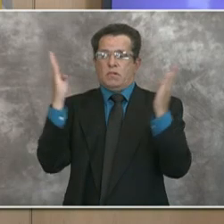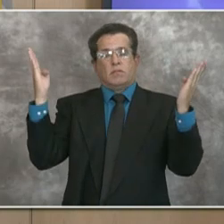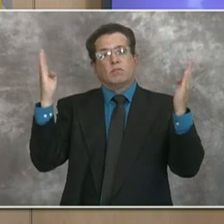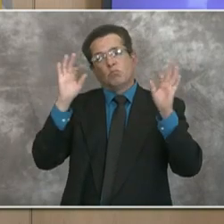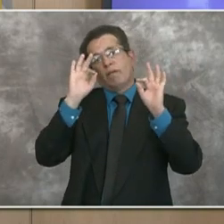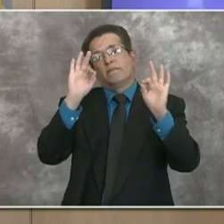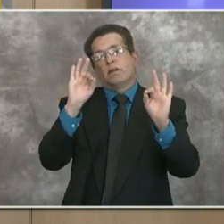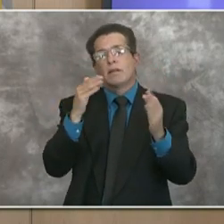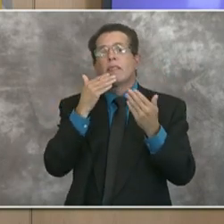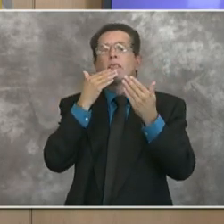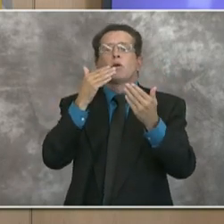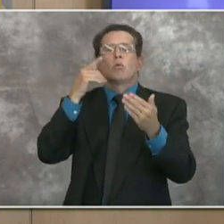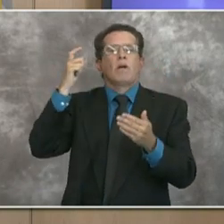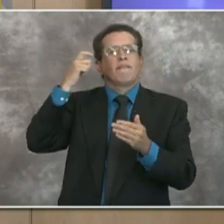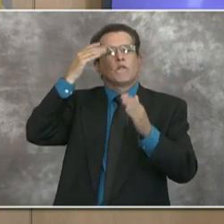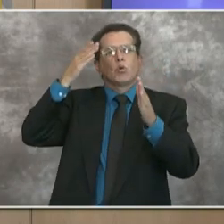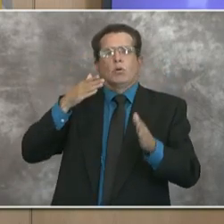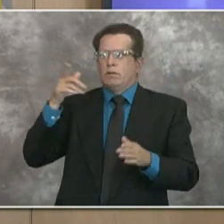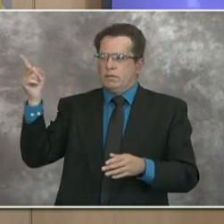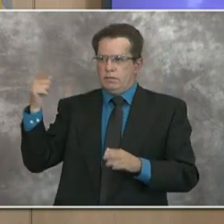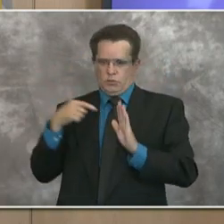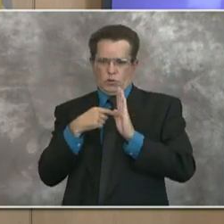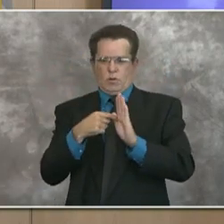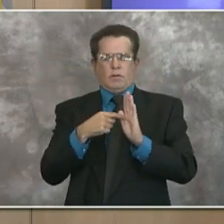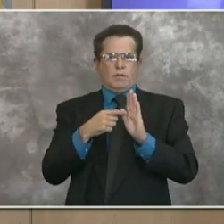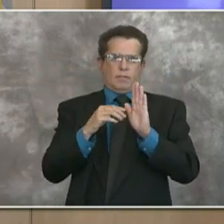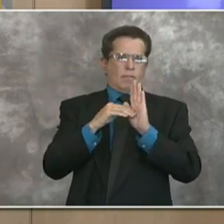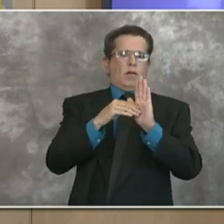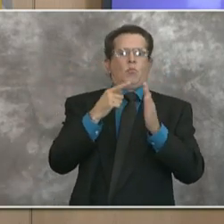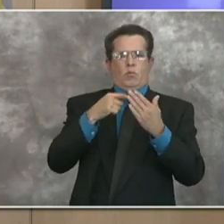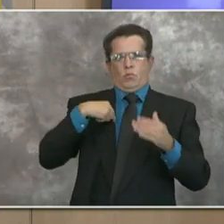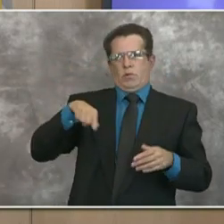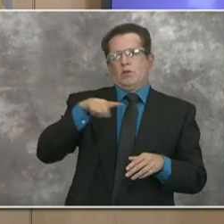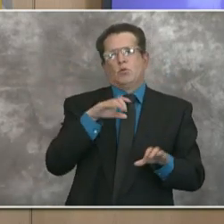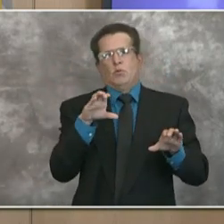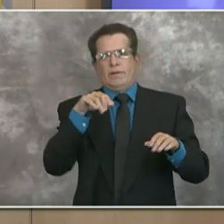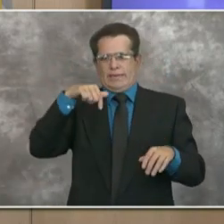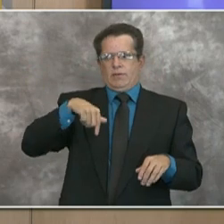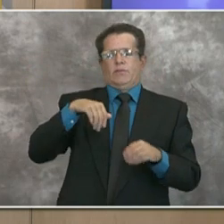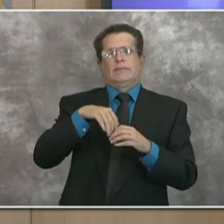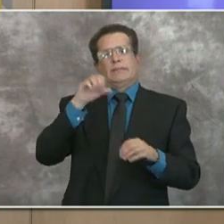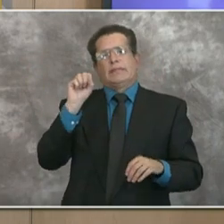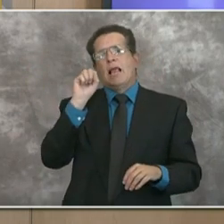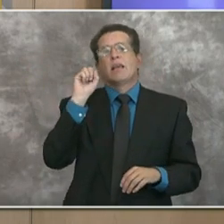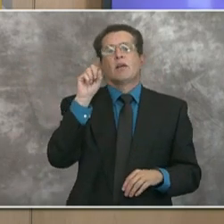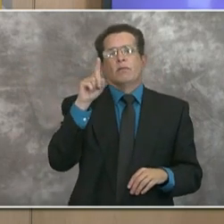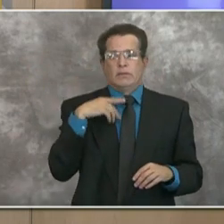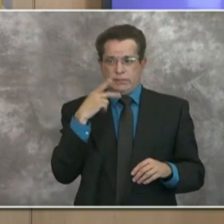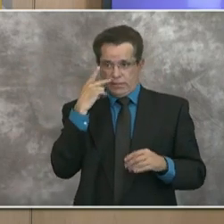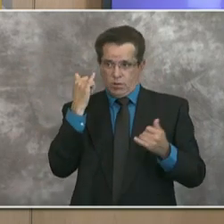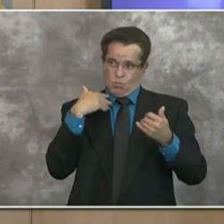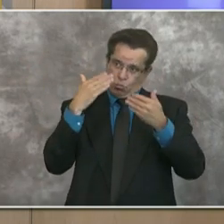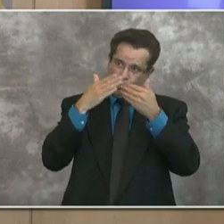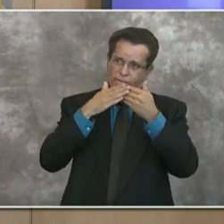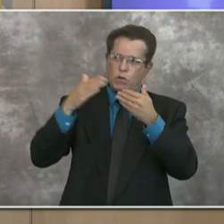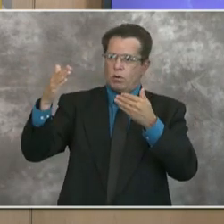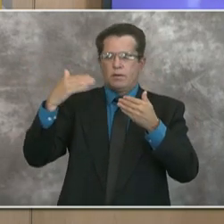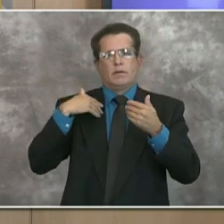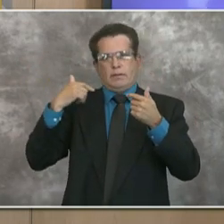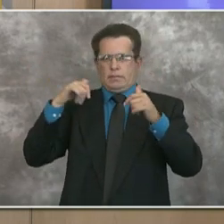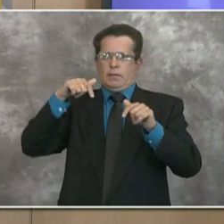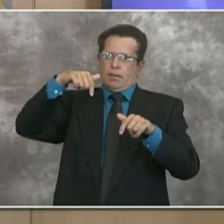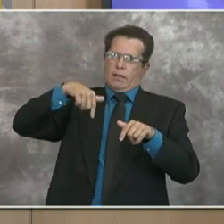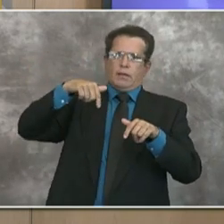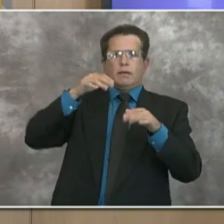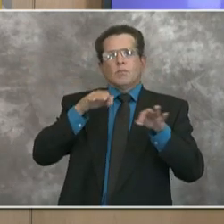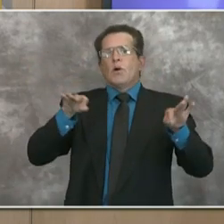incredibly grateful for the governor specifically highlighting what we're doing here in San Diego. And I would just like to see, as we move forward, that we continue to be the region that